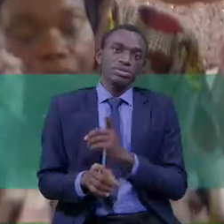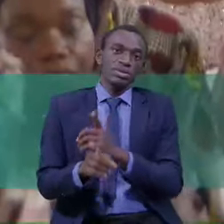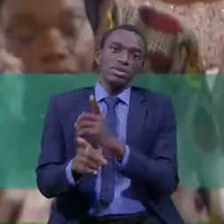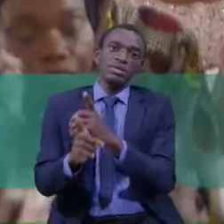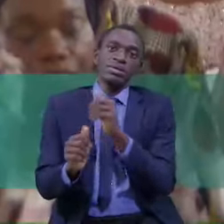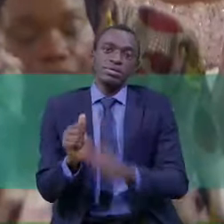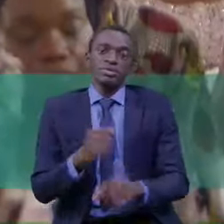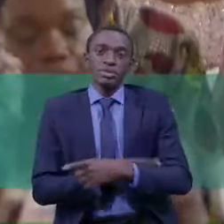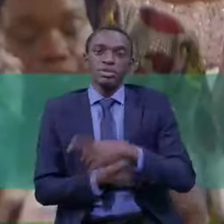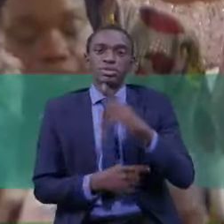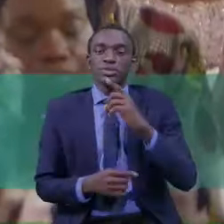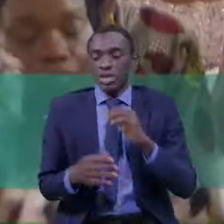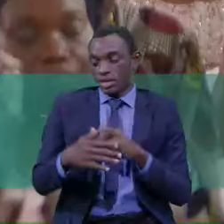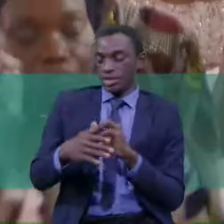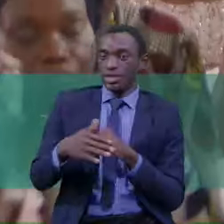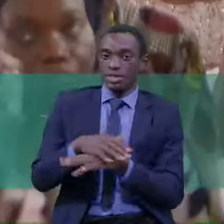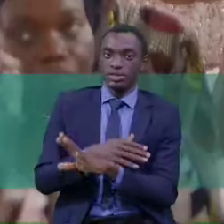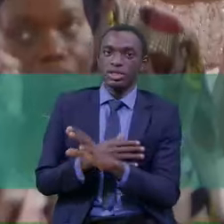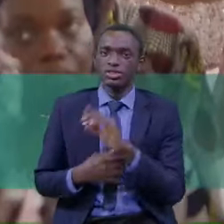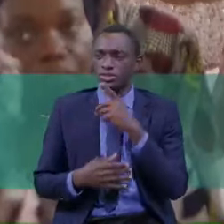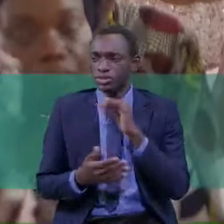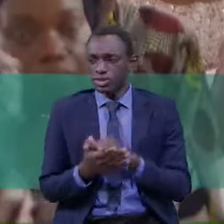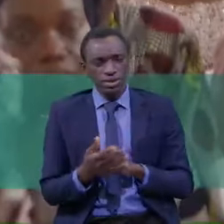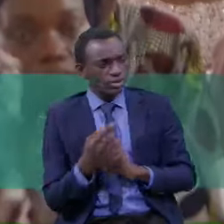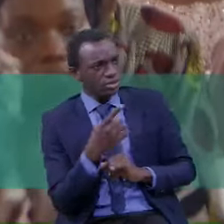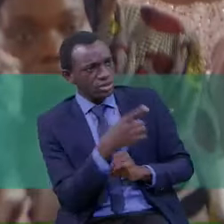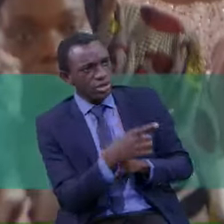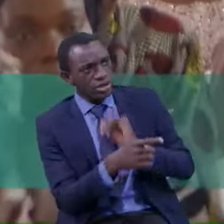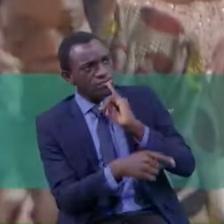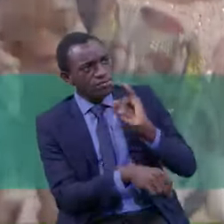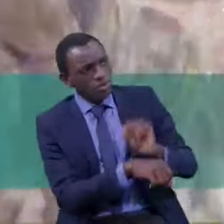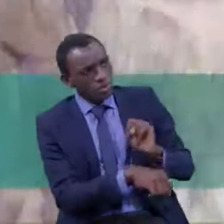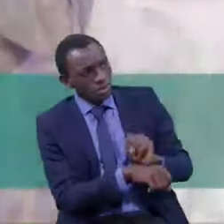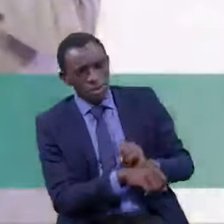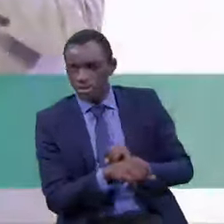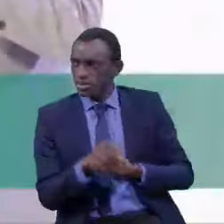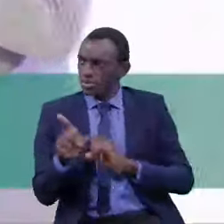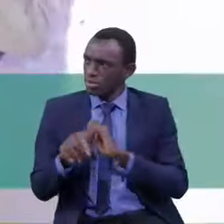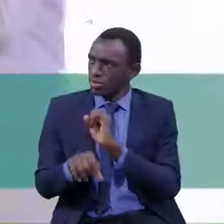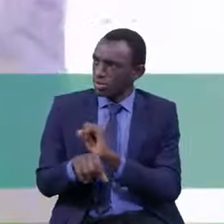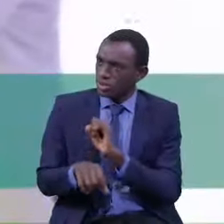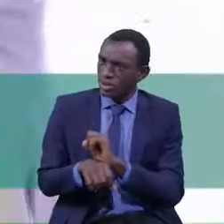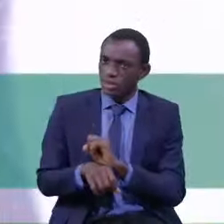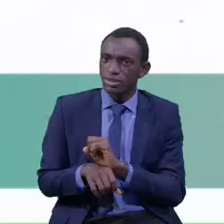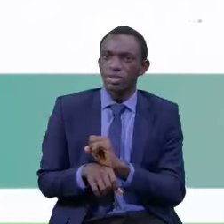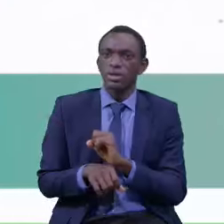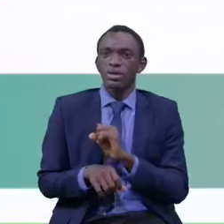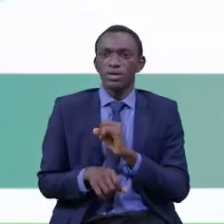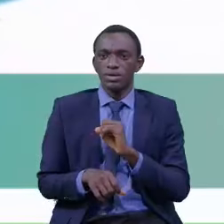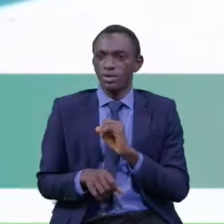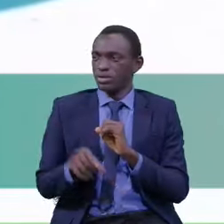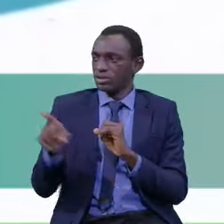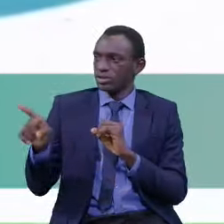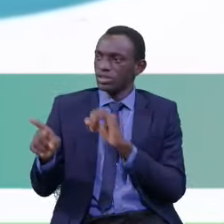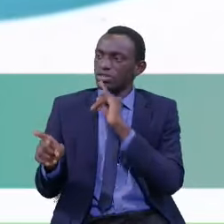this one is walking and scrubbing the floor. This one is walking and arranging the chairs. This